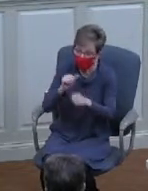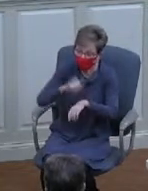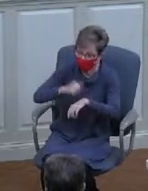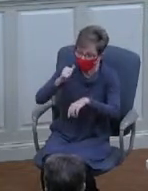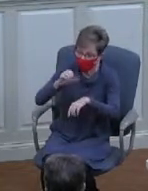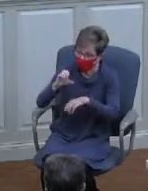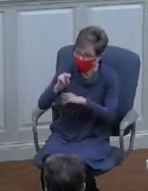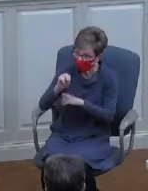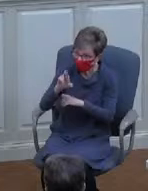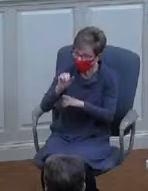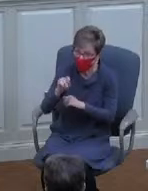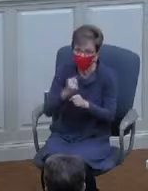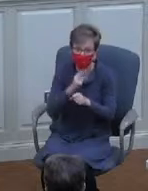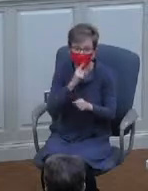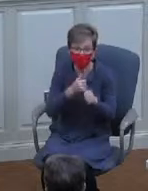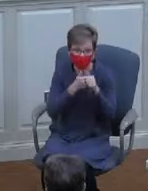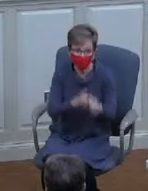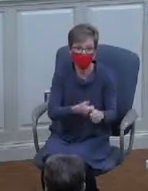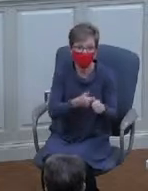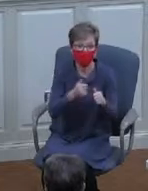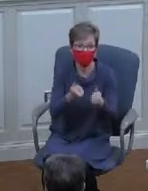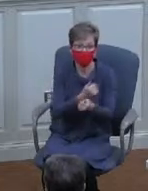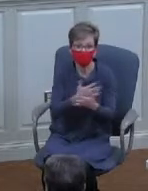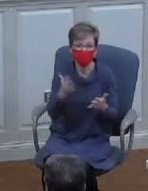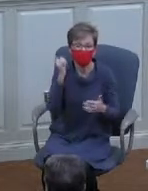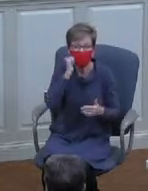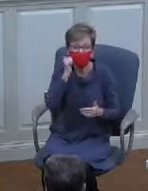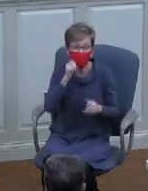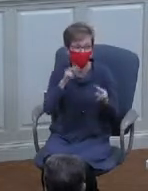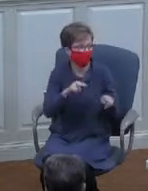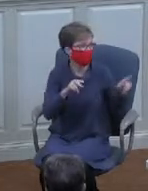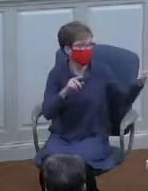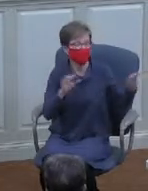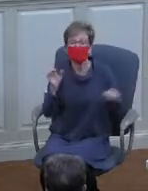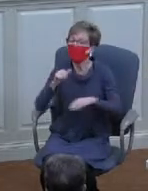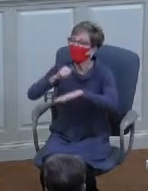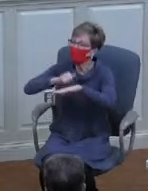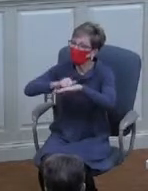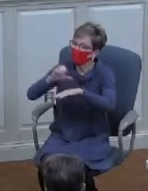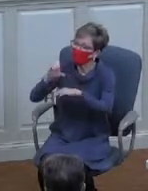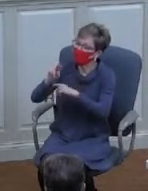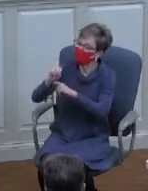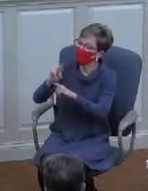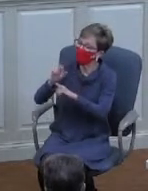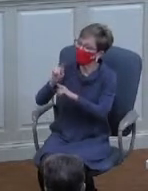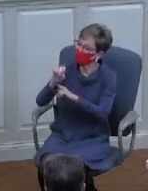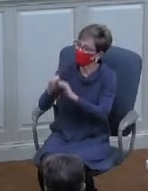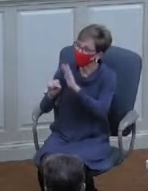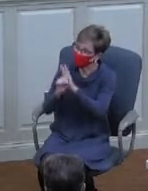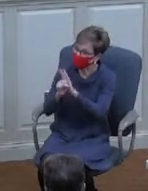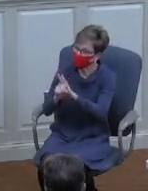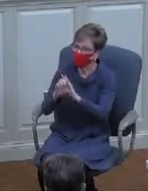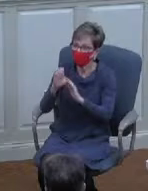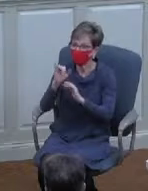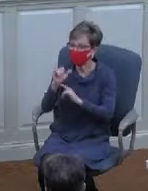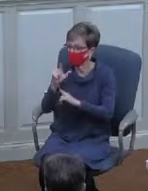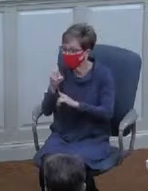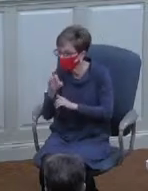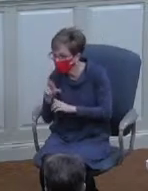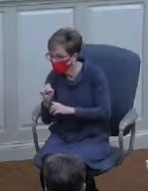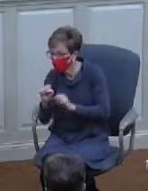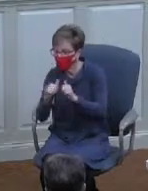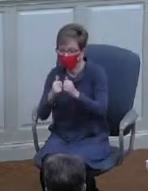built to how the drawings were. They're there, every day during Concrete samples, the critical core, things, yeah. the concrete cylinders, the breaking of